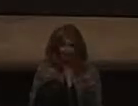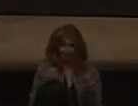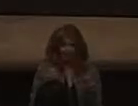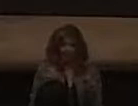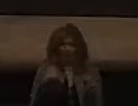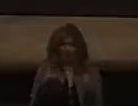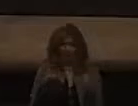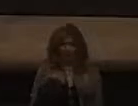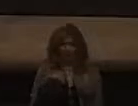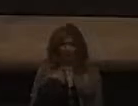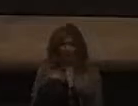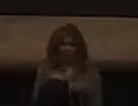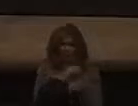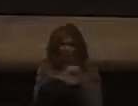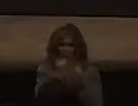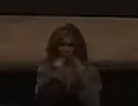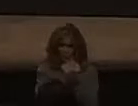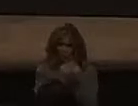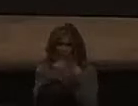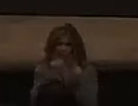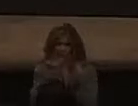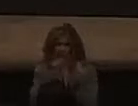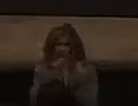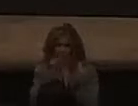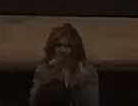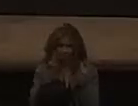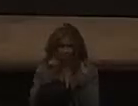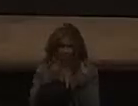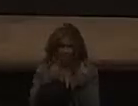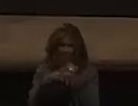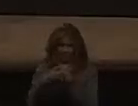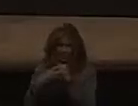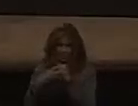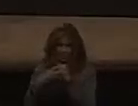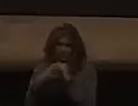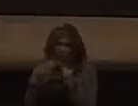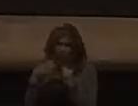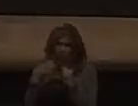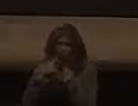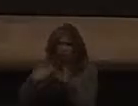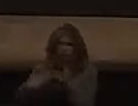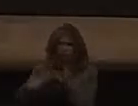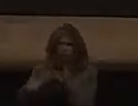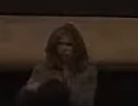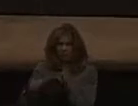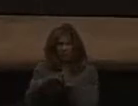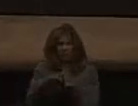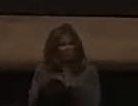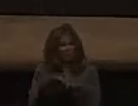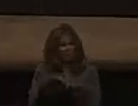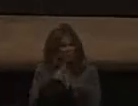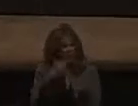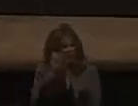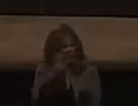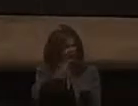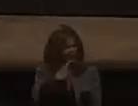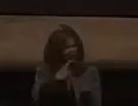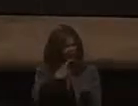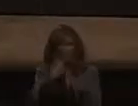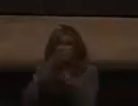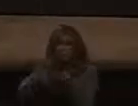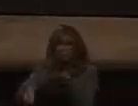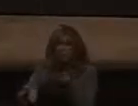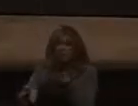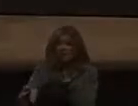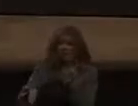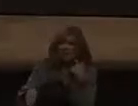Landmark Preservation Commission is just to talk to them about some of the things that I've already said, which is you might be exempt, but if you